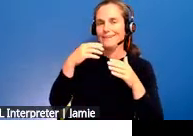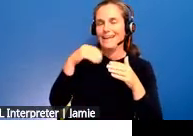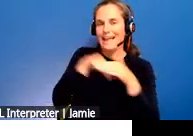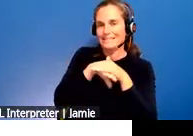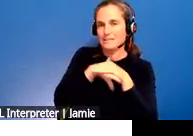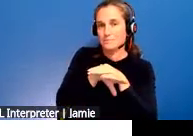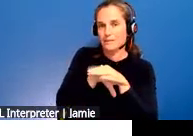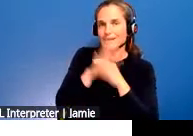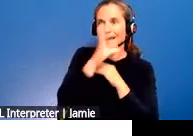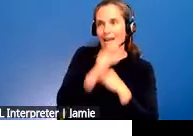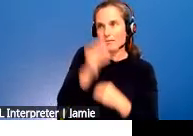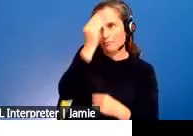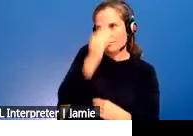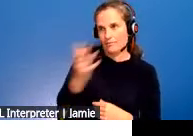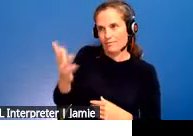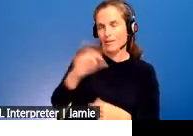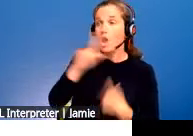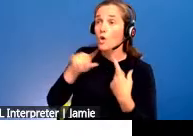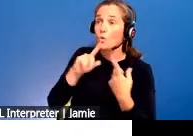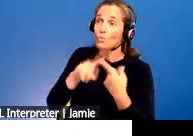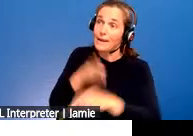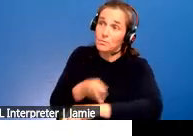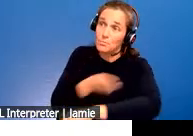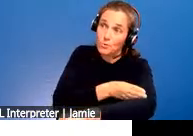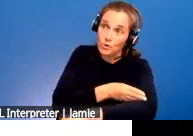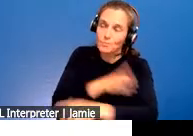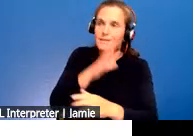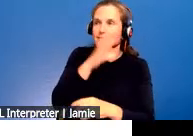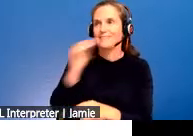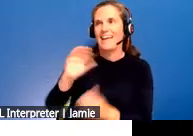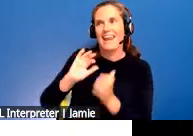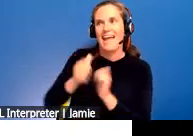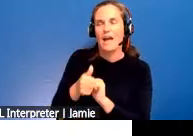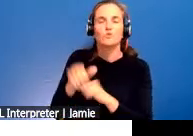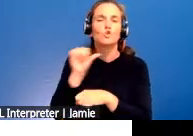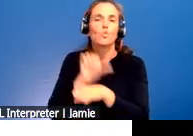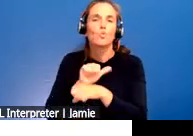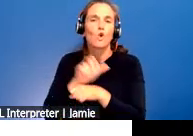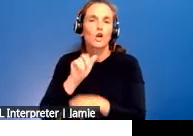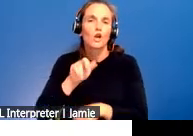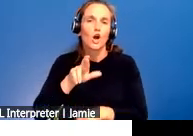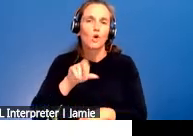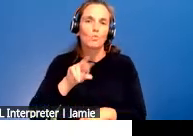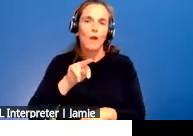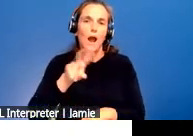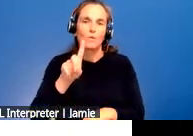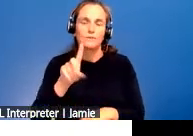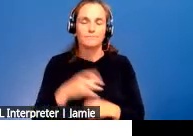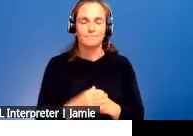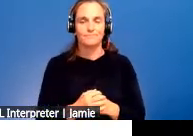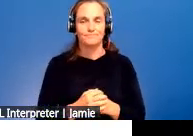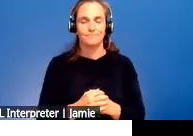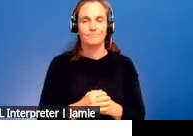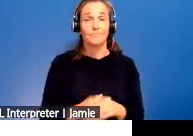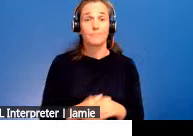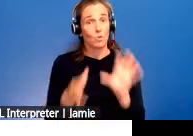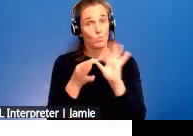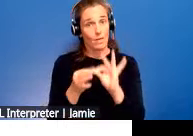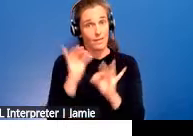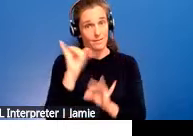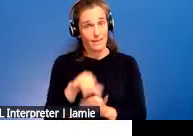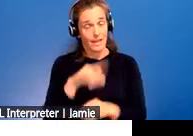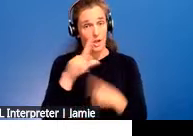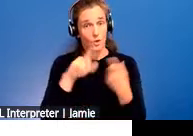they can expect improvements and maybe how to help work around them. And related to that is ensuring that when you update a